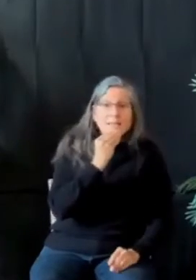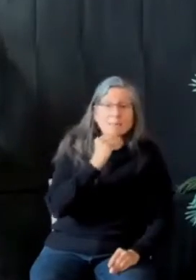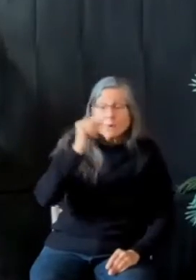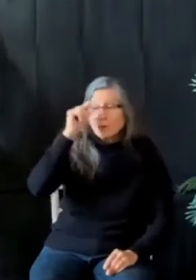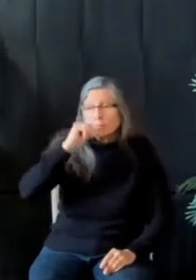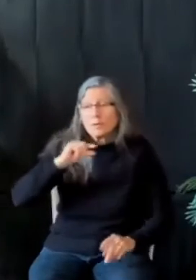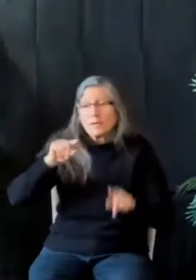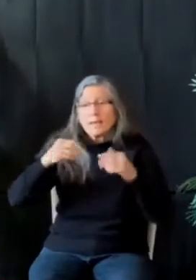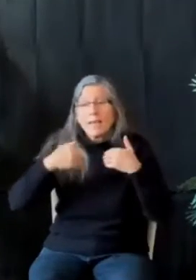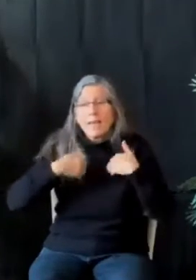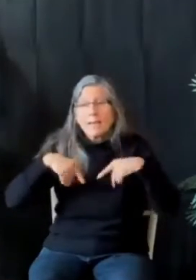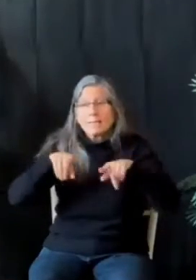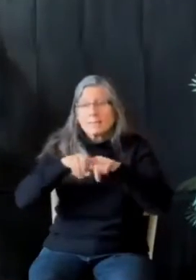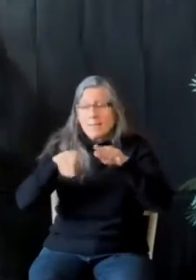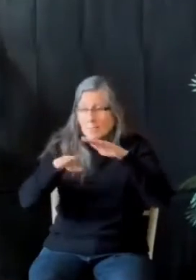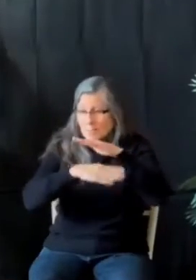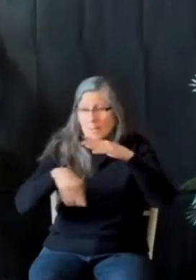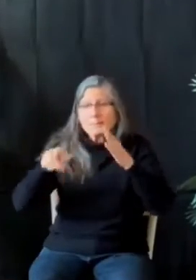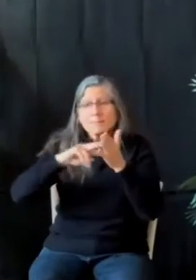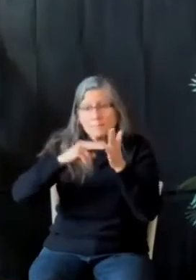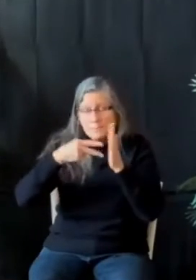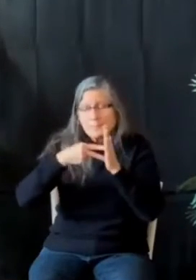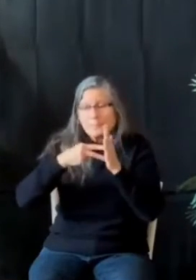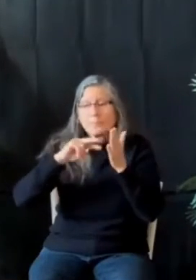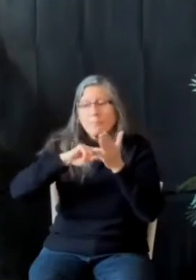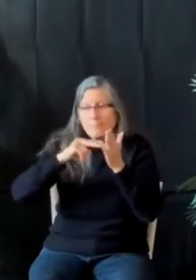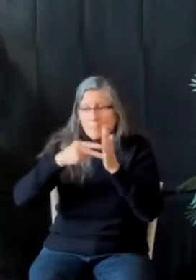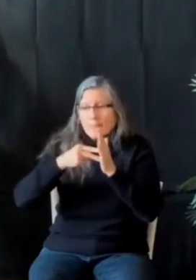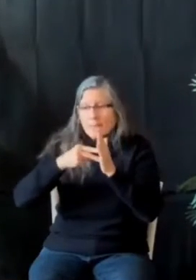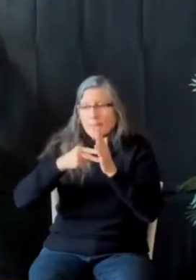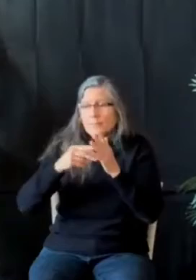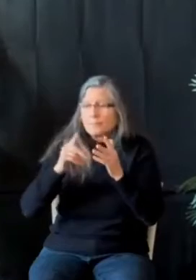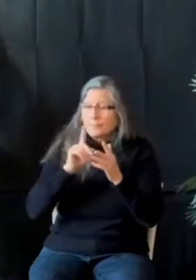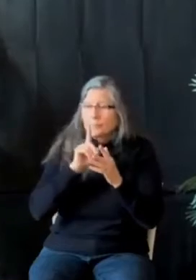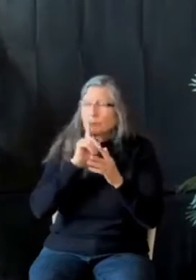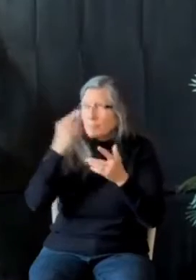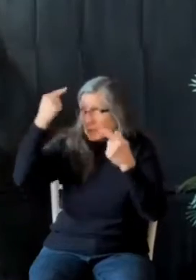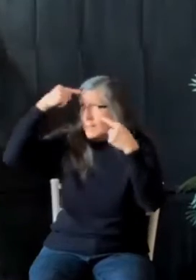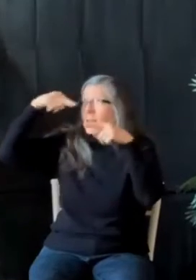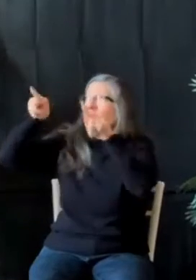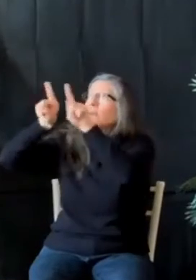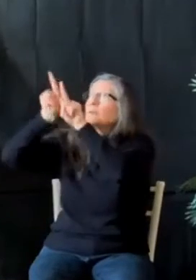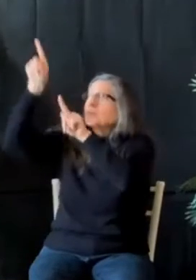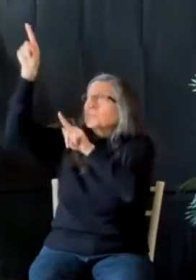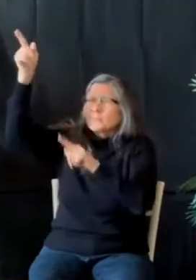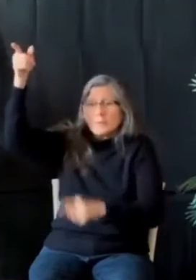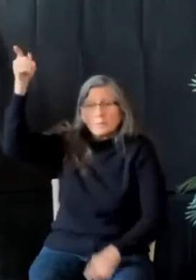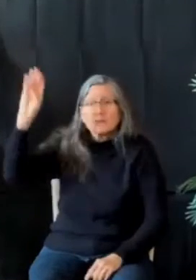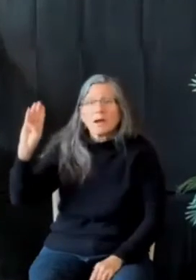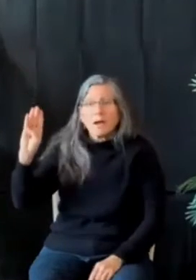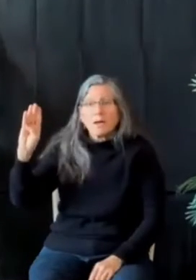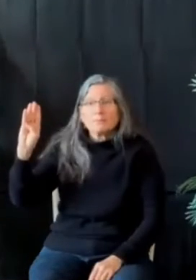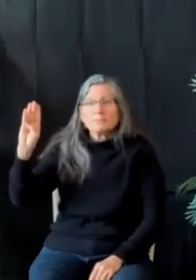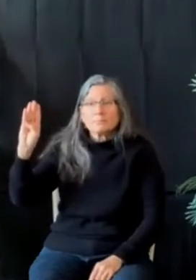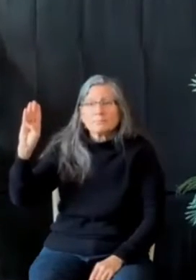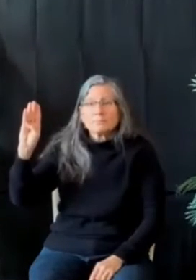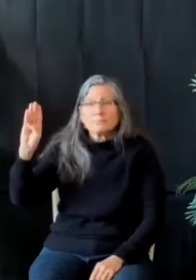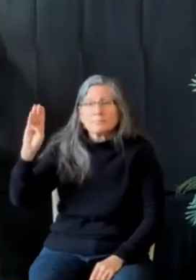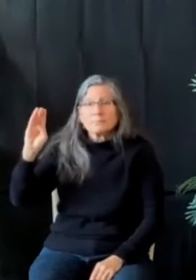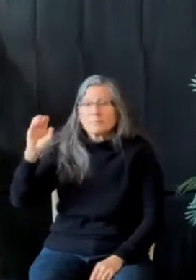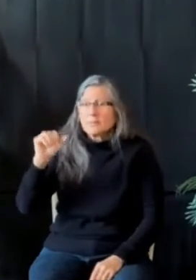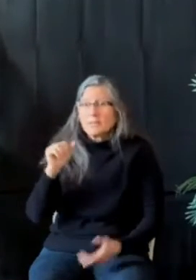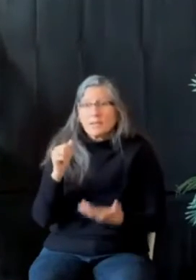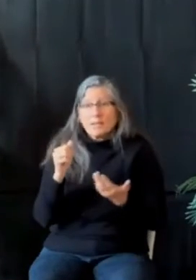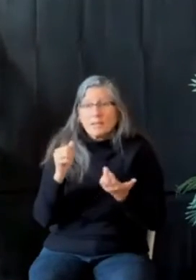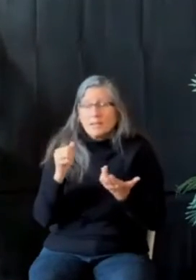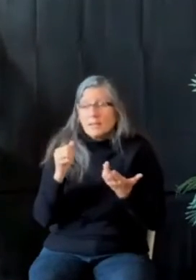in the Greek has the same basic meaning. It means to be in agreement with God. You're not telling